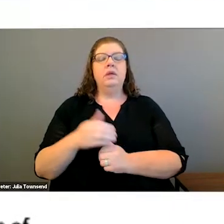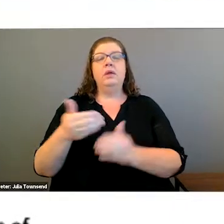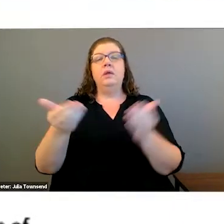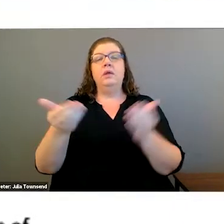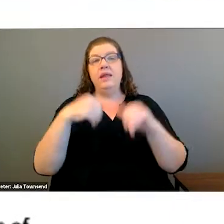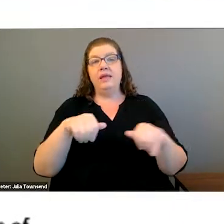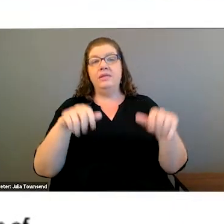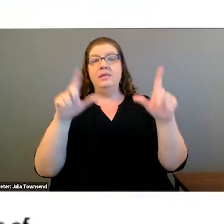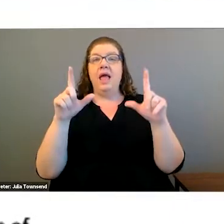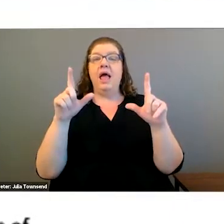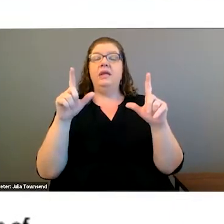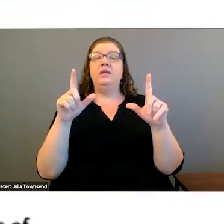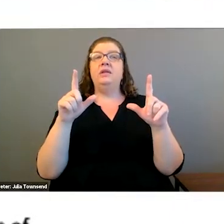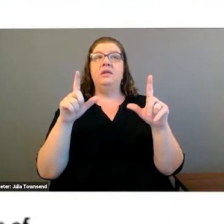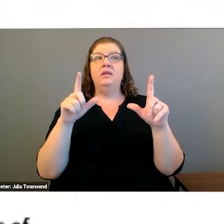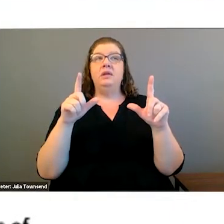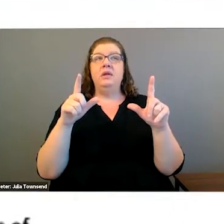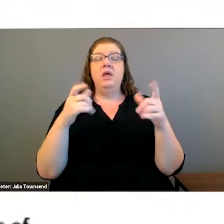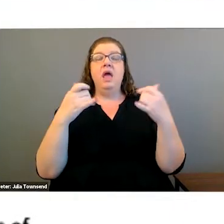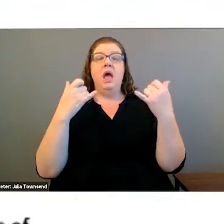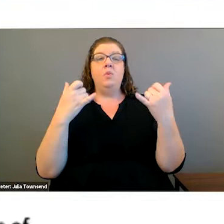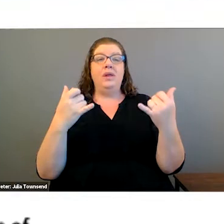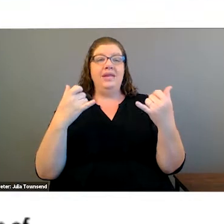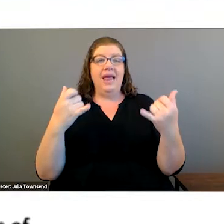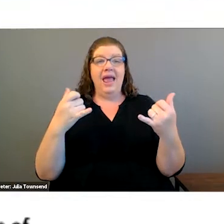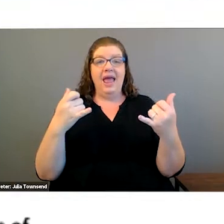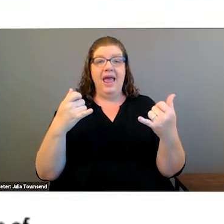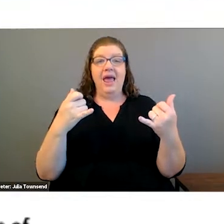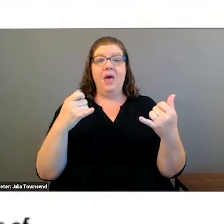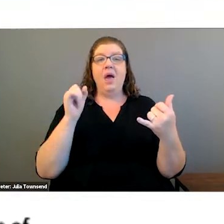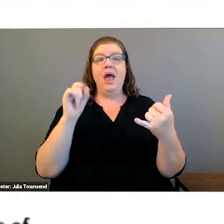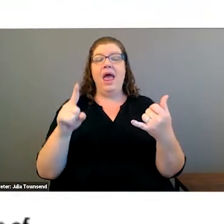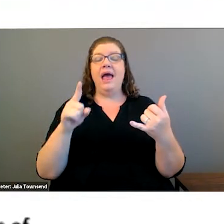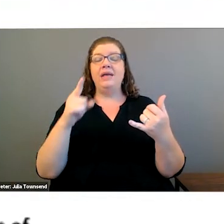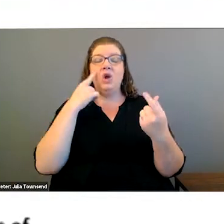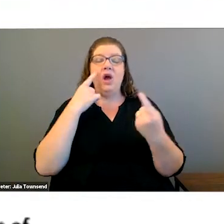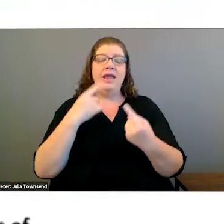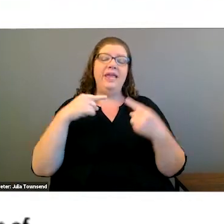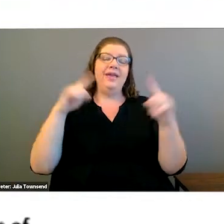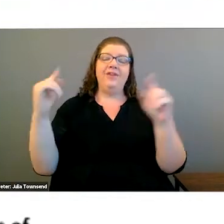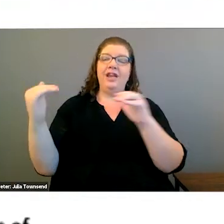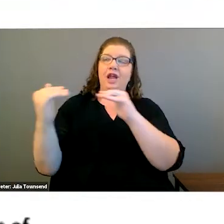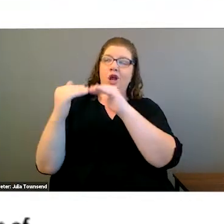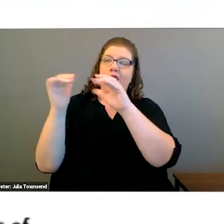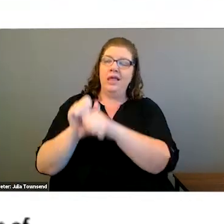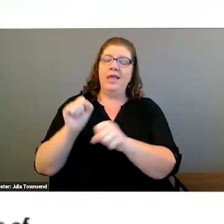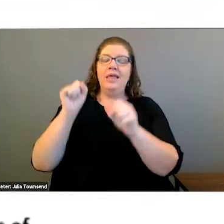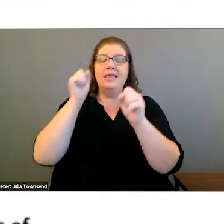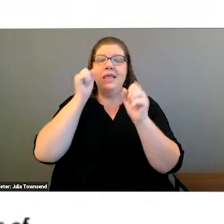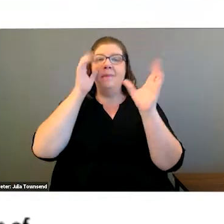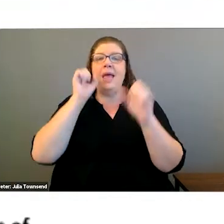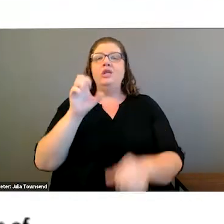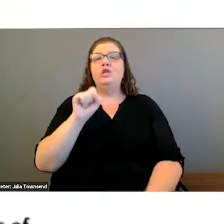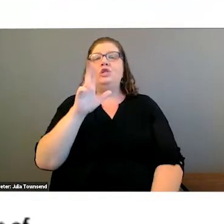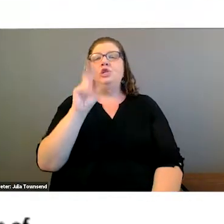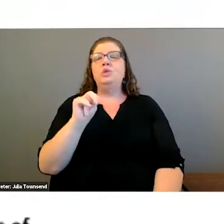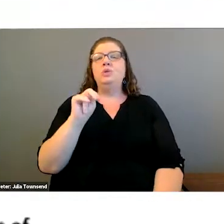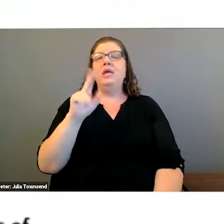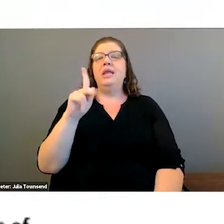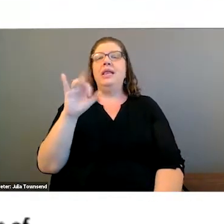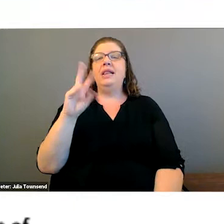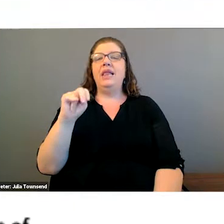I will now ask our infinite colleague, the amazing Susan Klein Rothschild, to come on